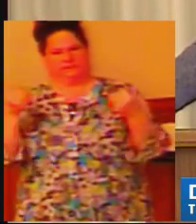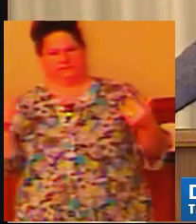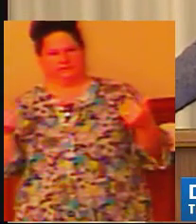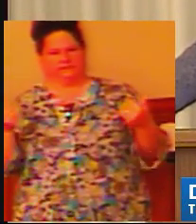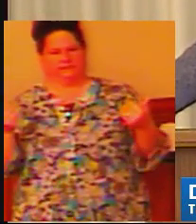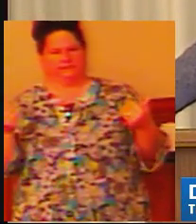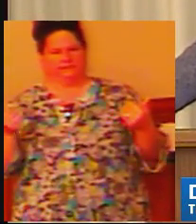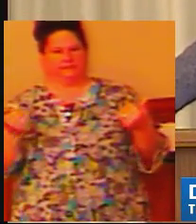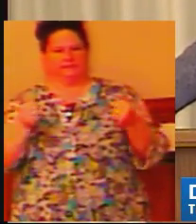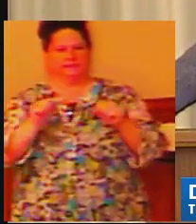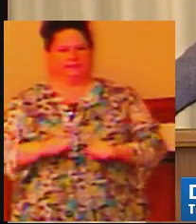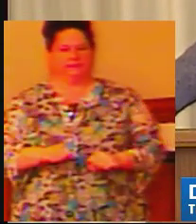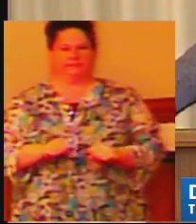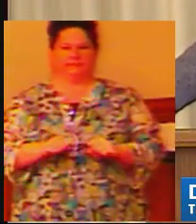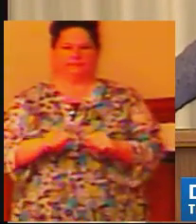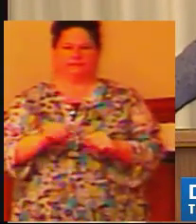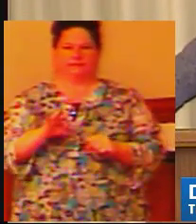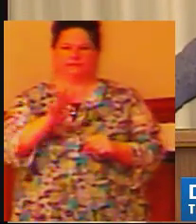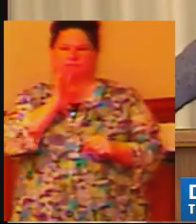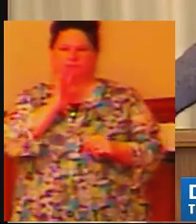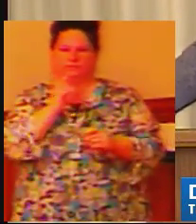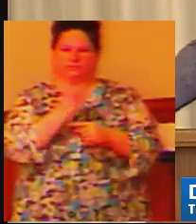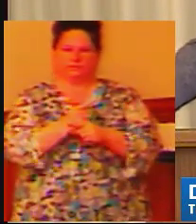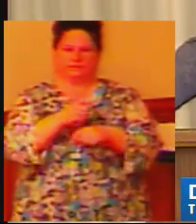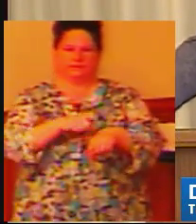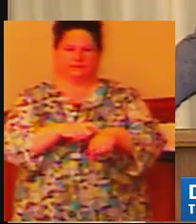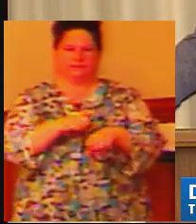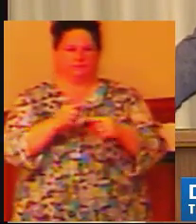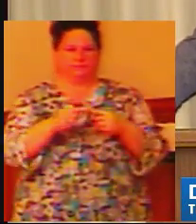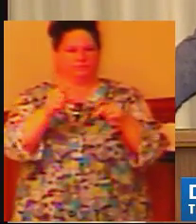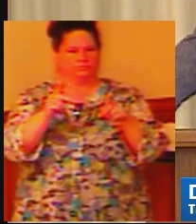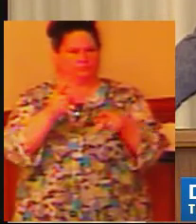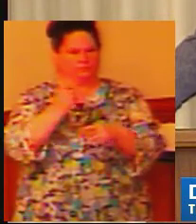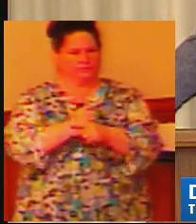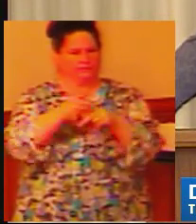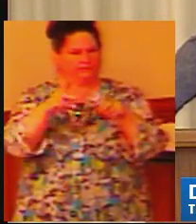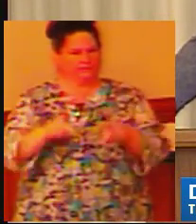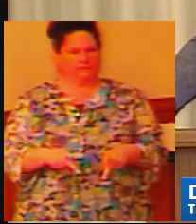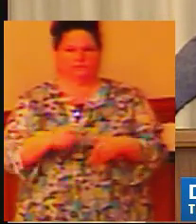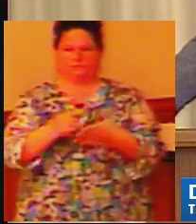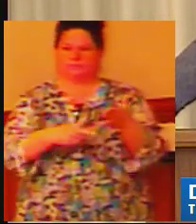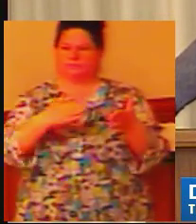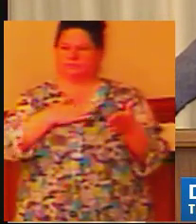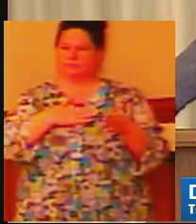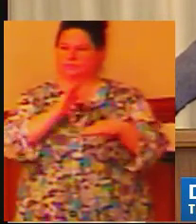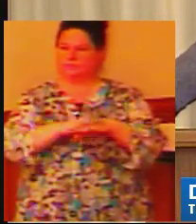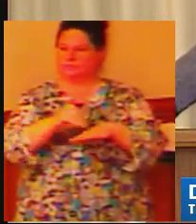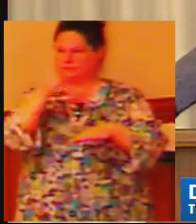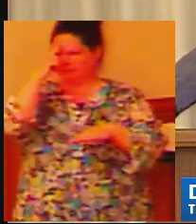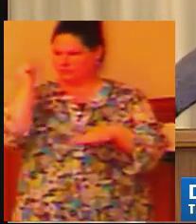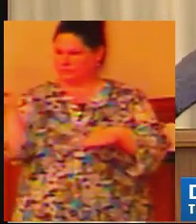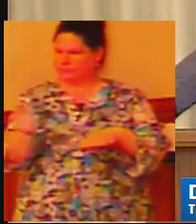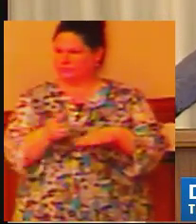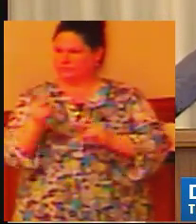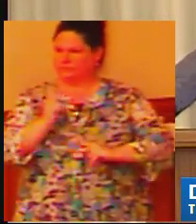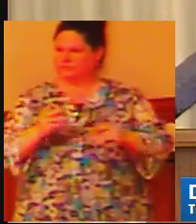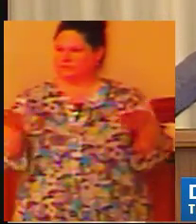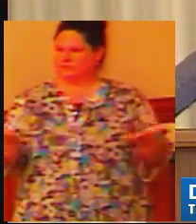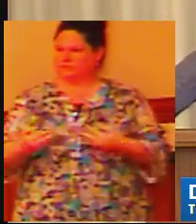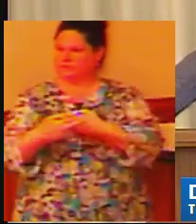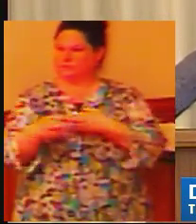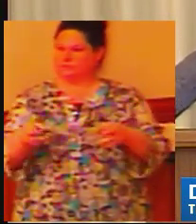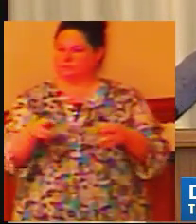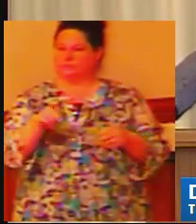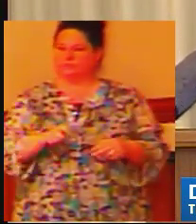It's spoken at the right time to the right person. So what would be my call to all of us in this room is to go ahead and speak